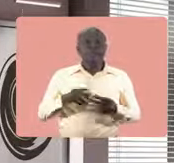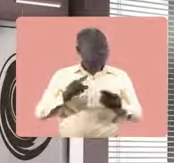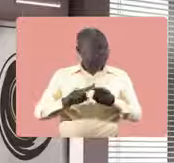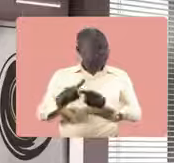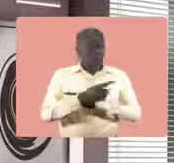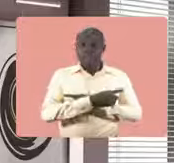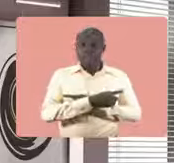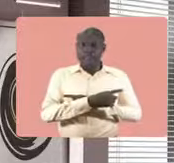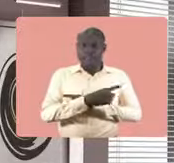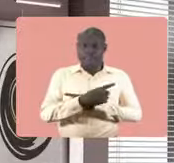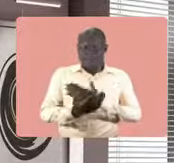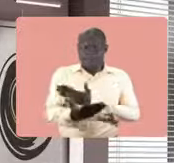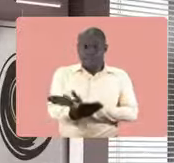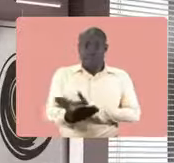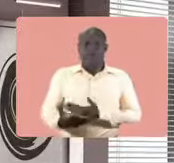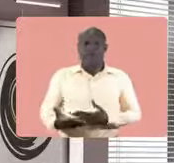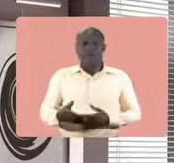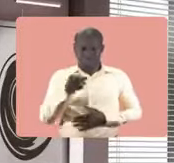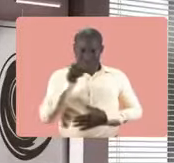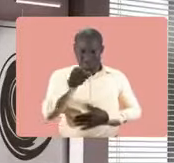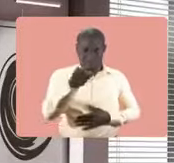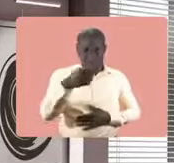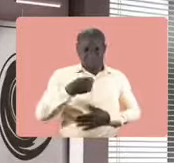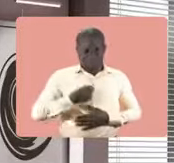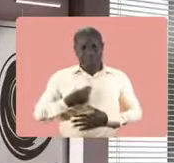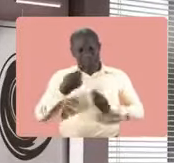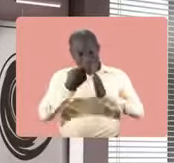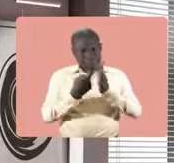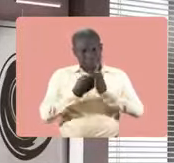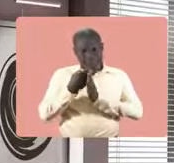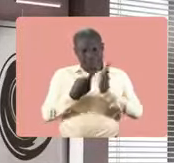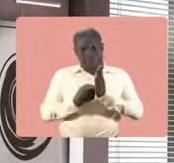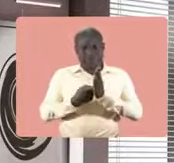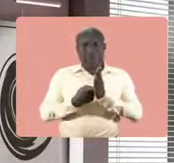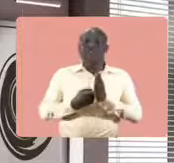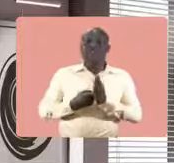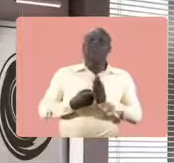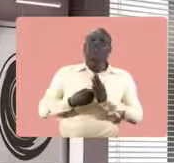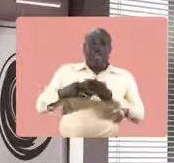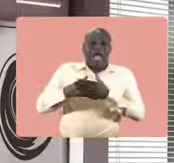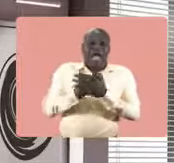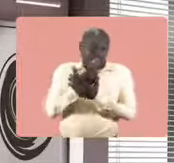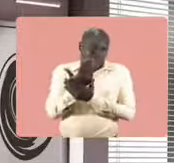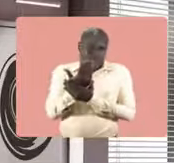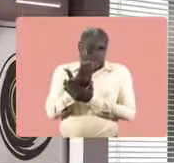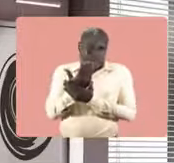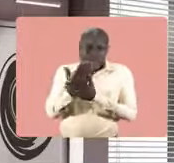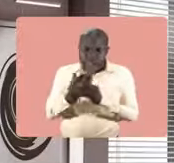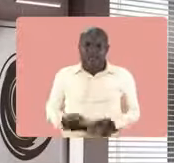Ene anope yin so. Mene o eguso ekasa. Ede afa hia ehia